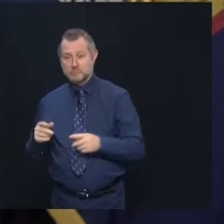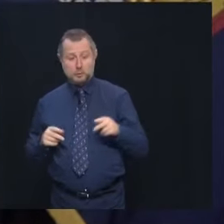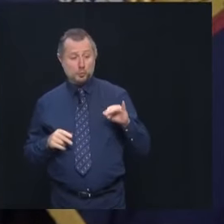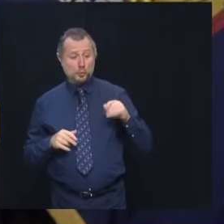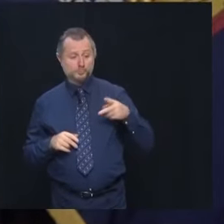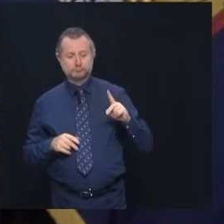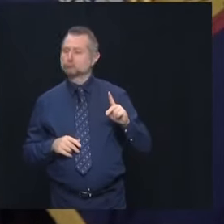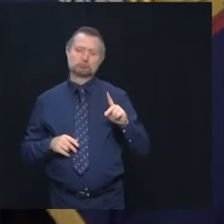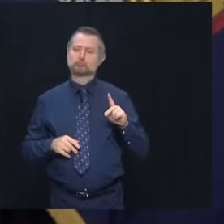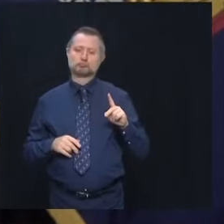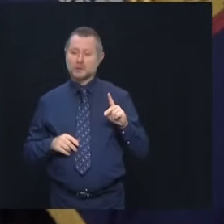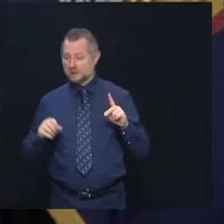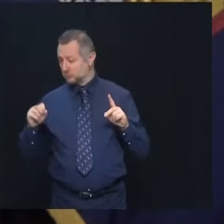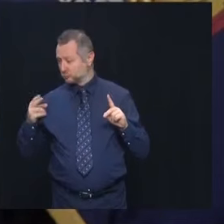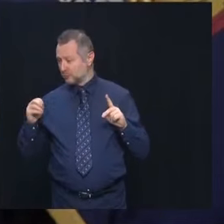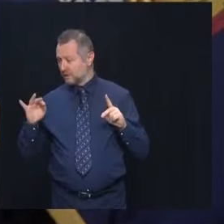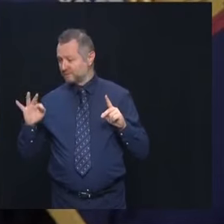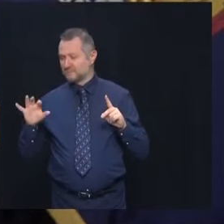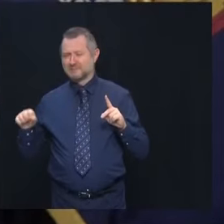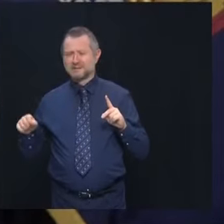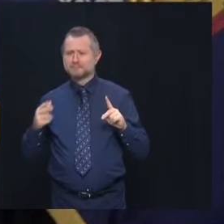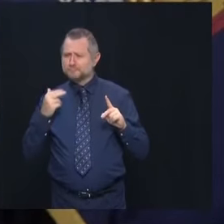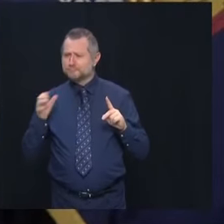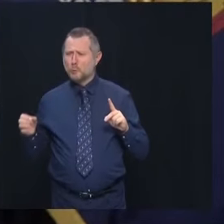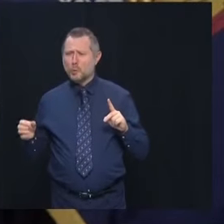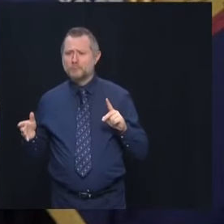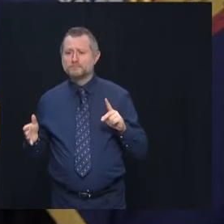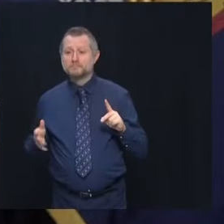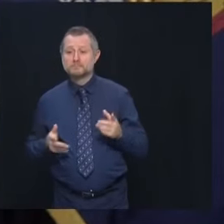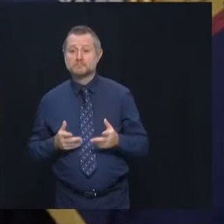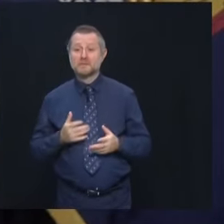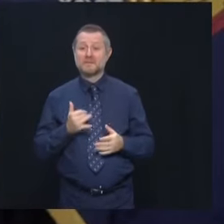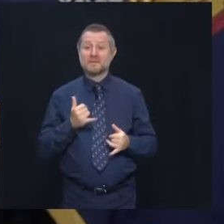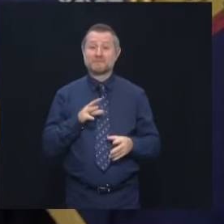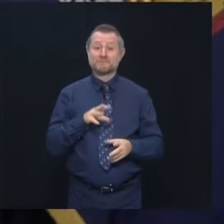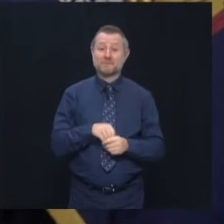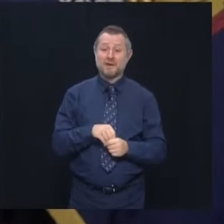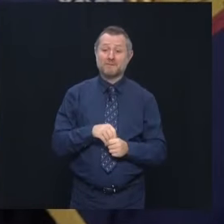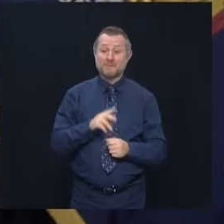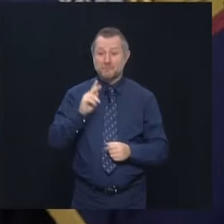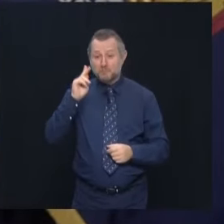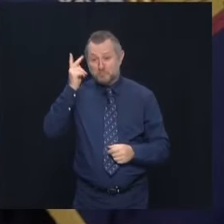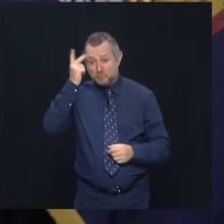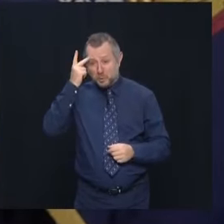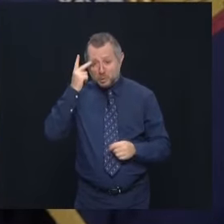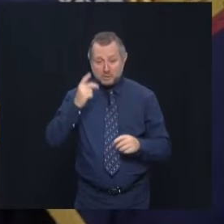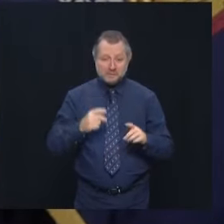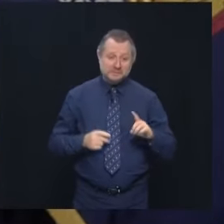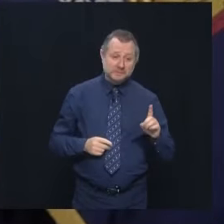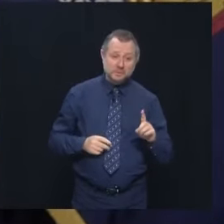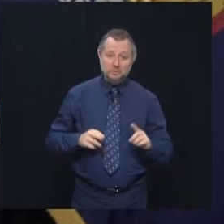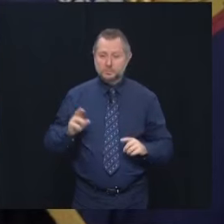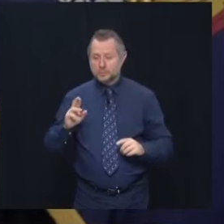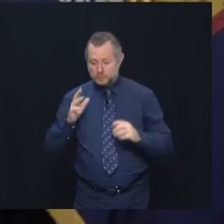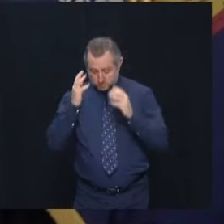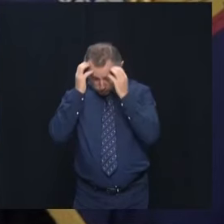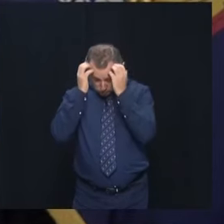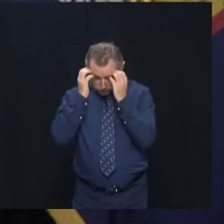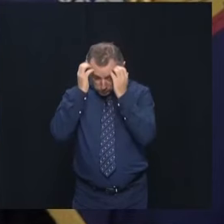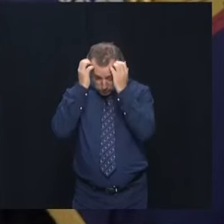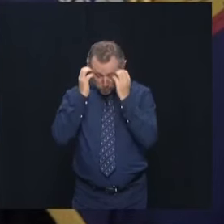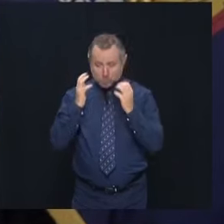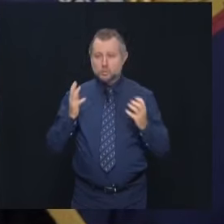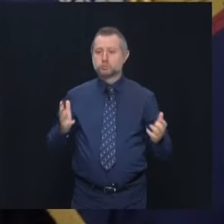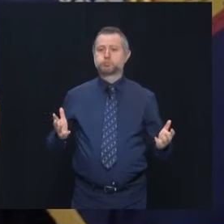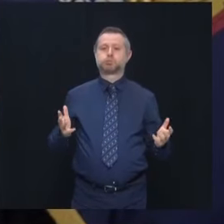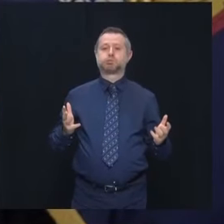I mean, it's just not enough. And then you have the political overlay. You're dealing with government saying to